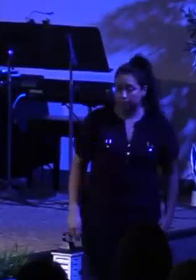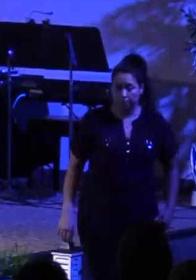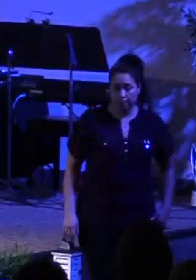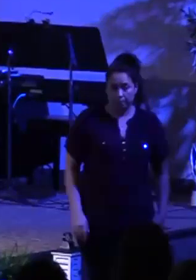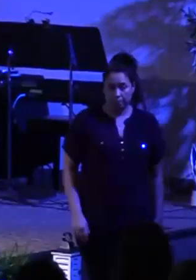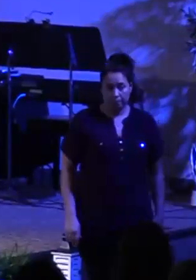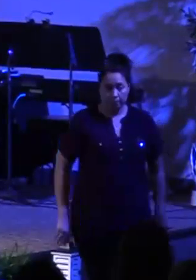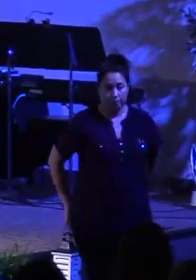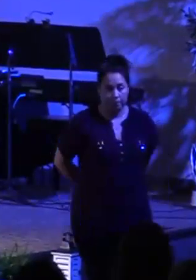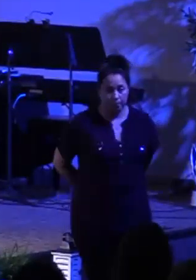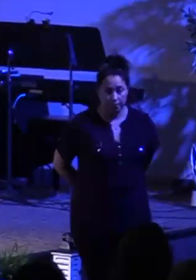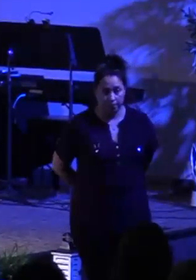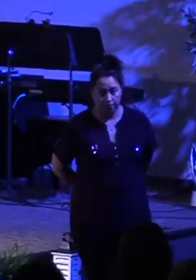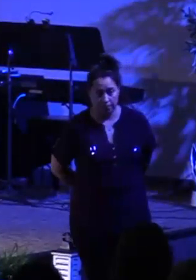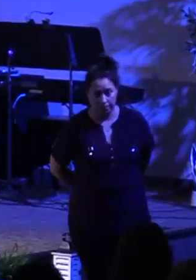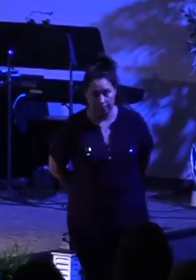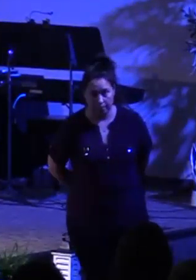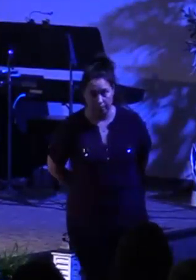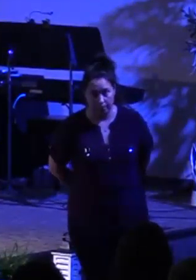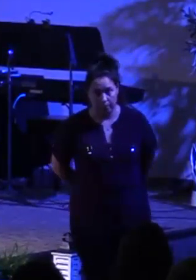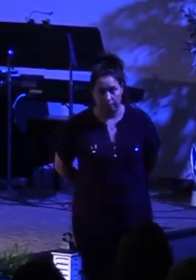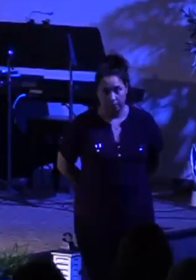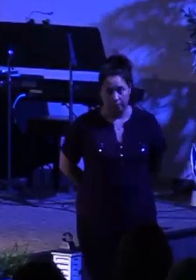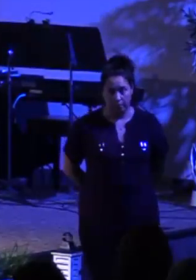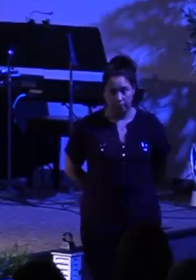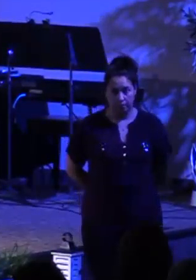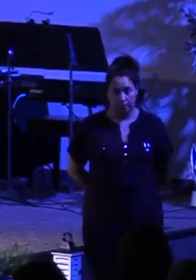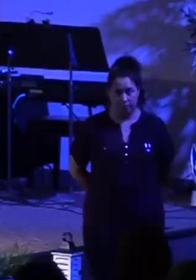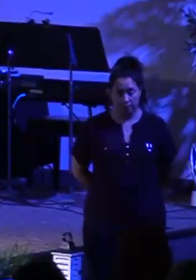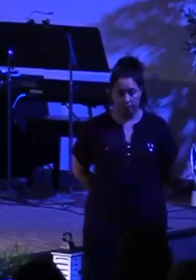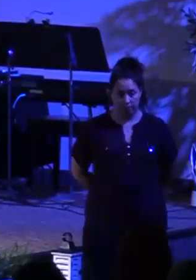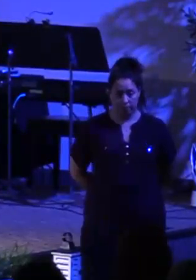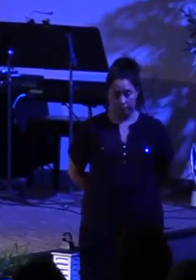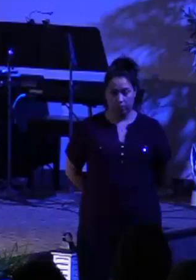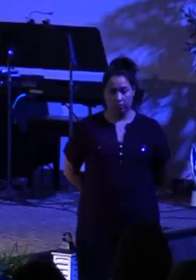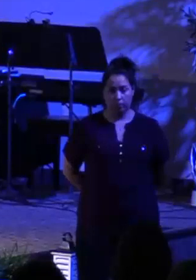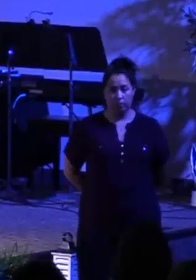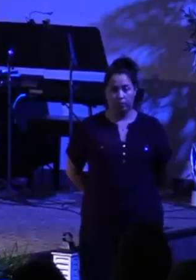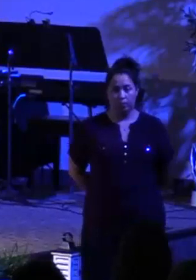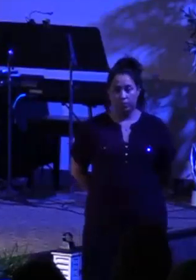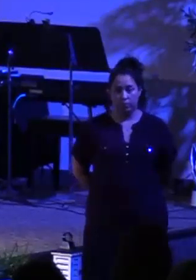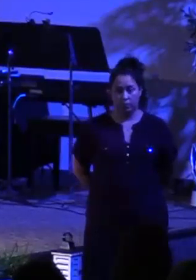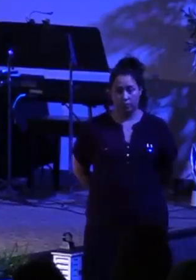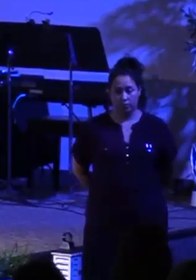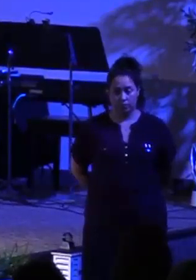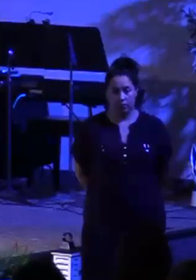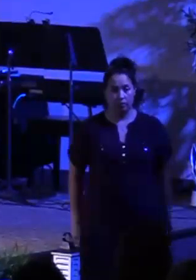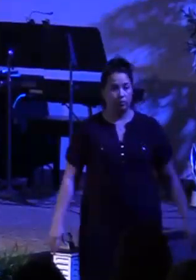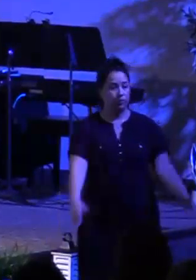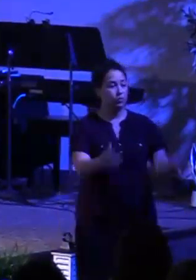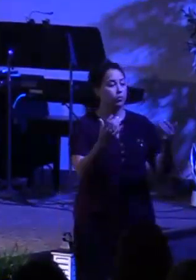I give you. I do not give you as the world gives. Do not let your hearts be troubled, and do not be afraid."